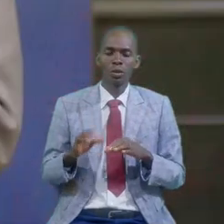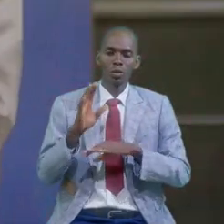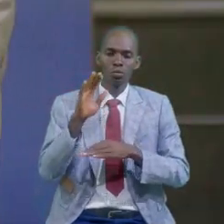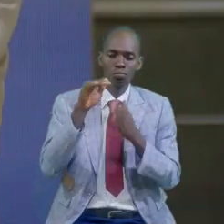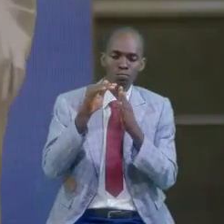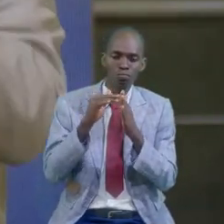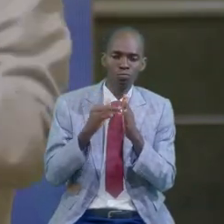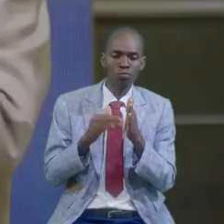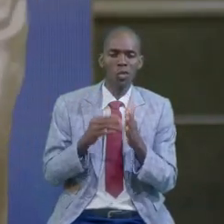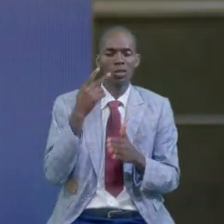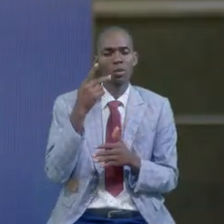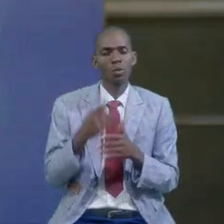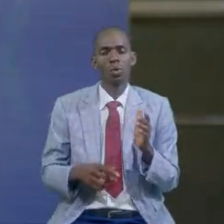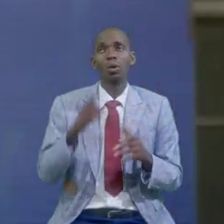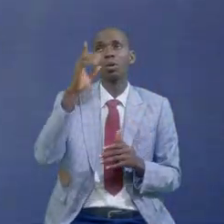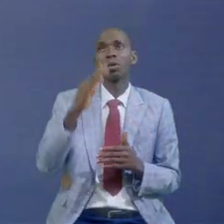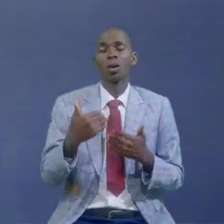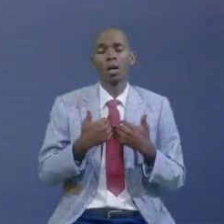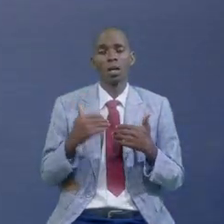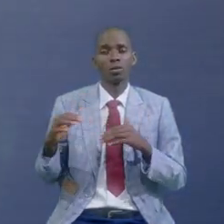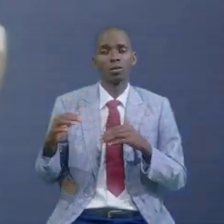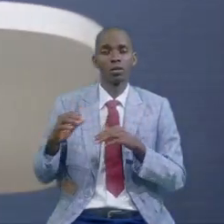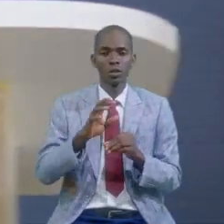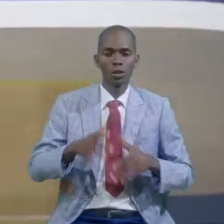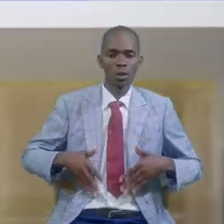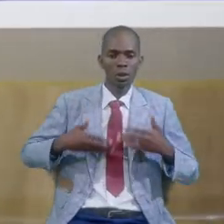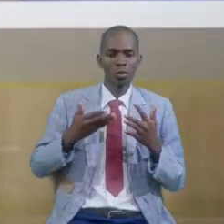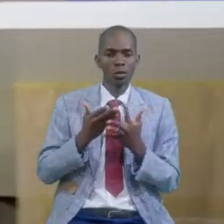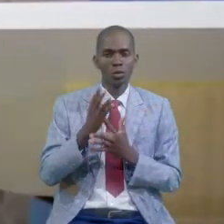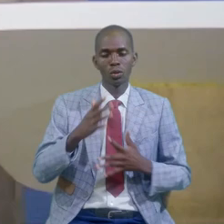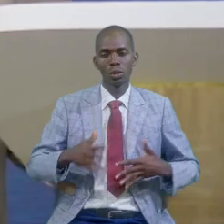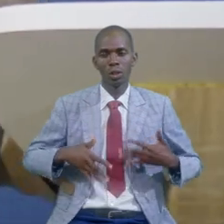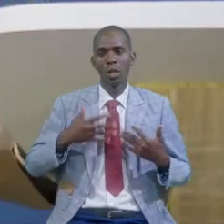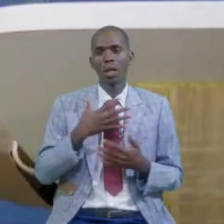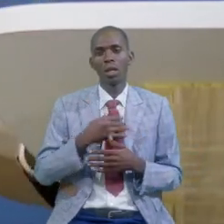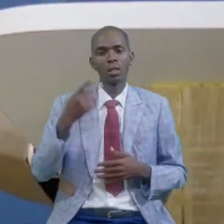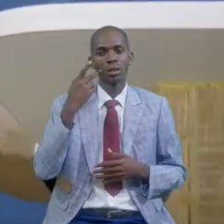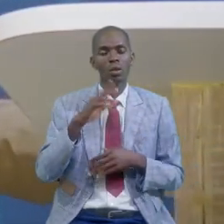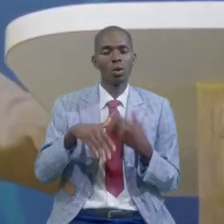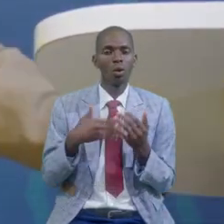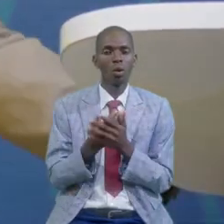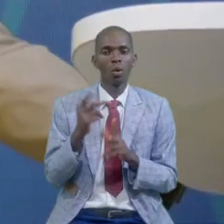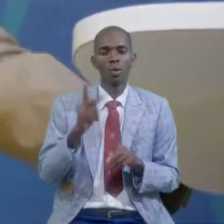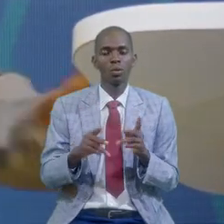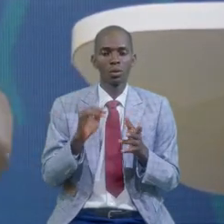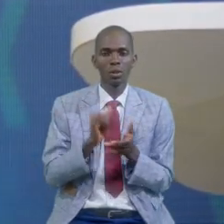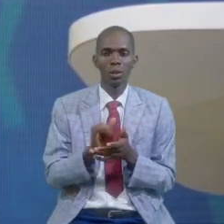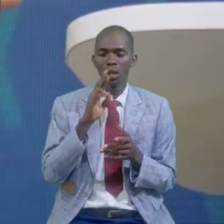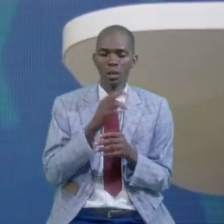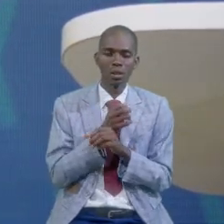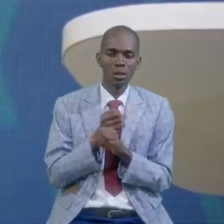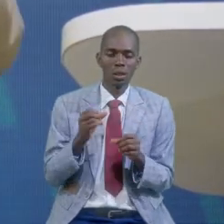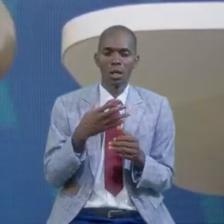has done in your life and through your life, and see the people that have been saved and come to the Lord through you, and see